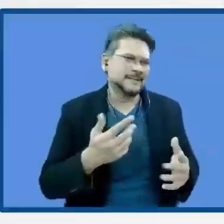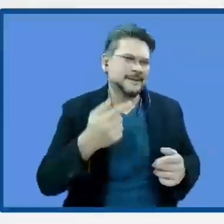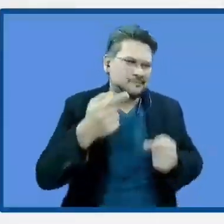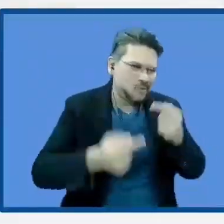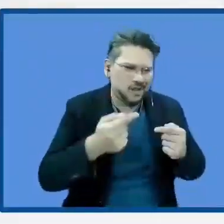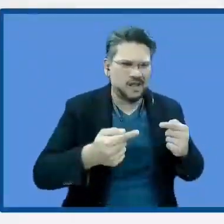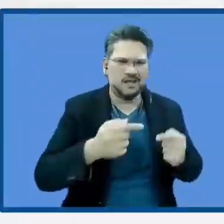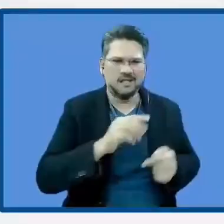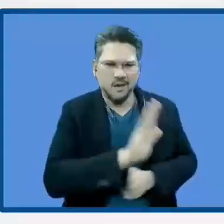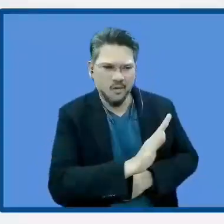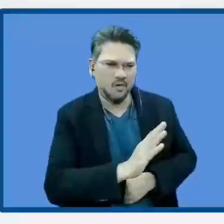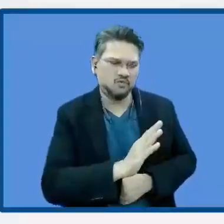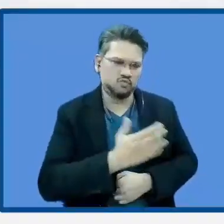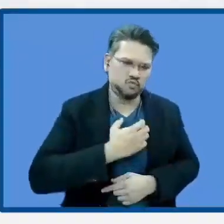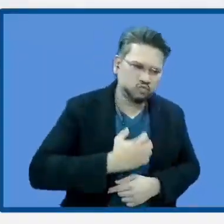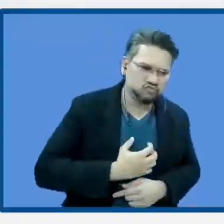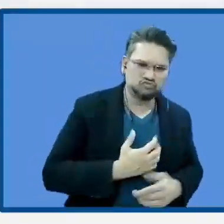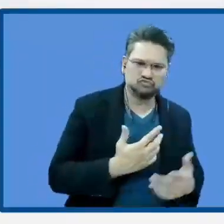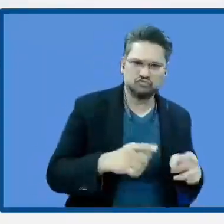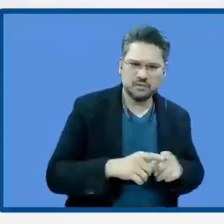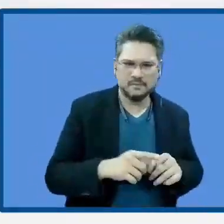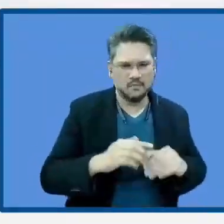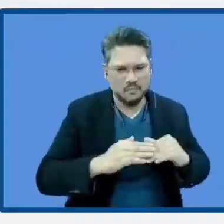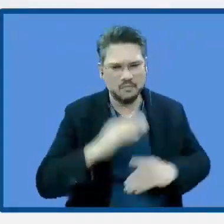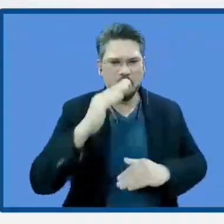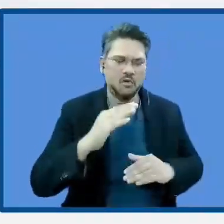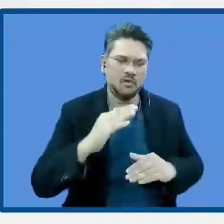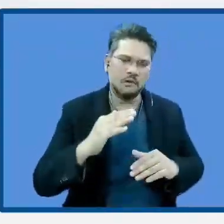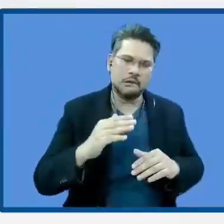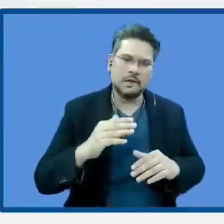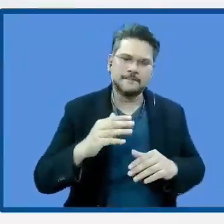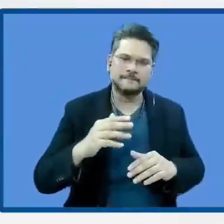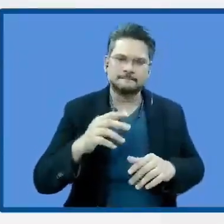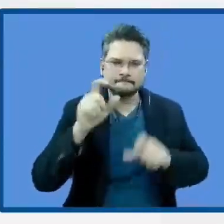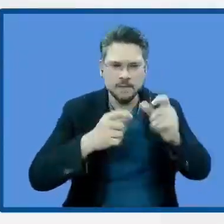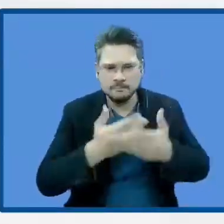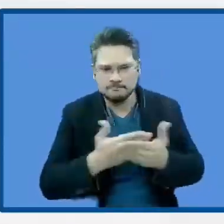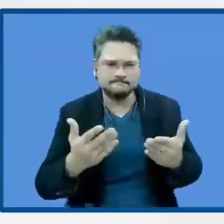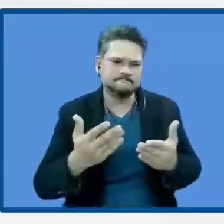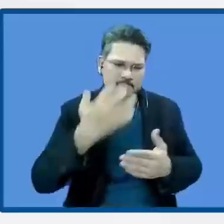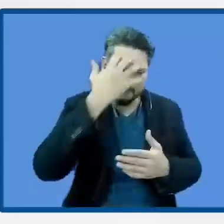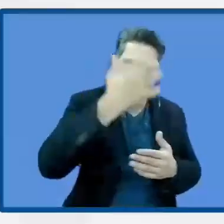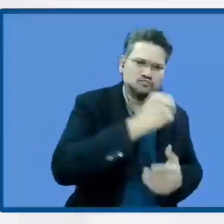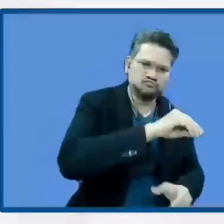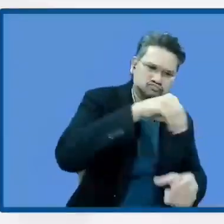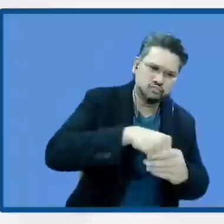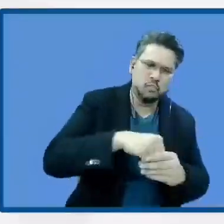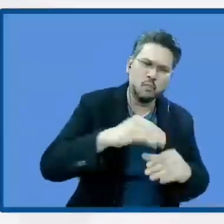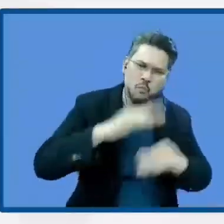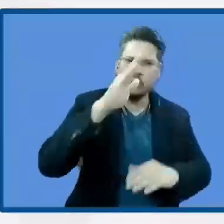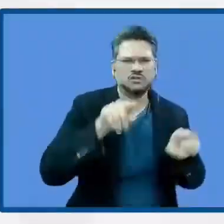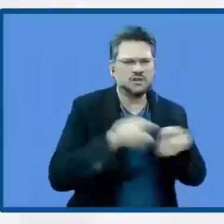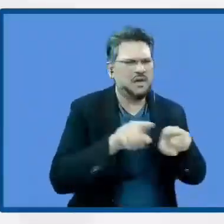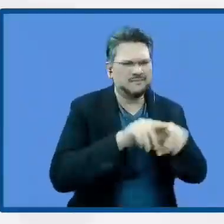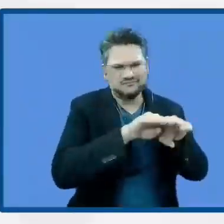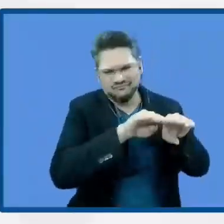need more consistent public investment to what we want to drive, because